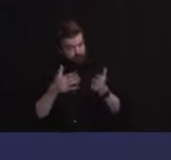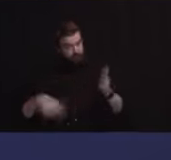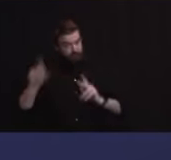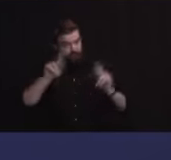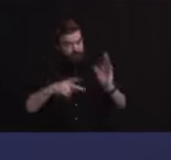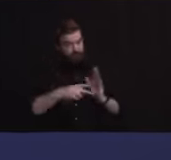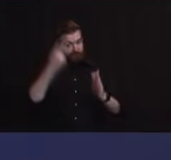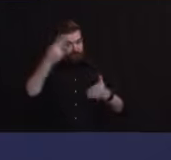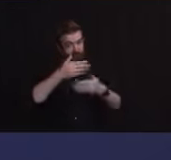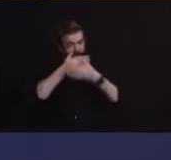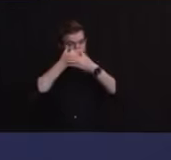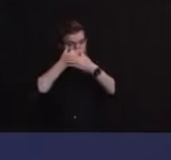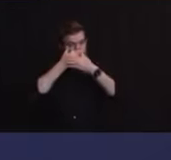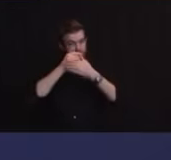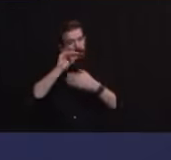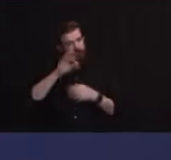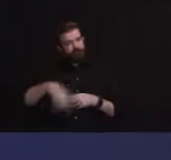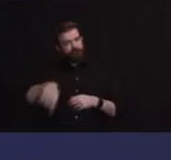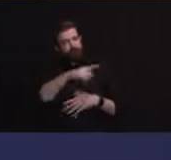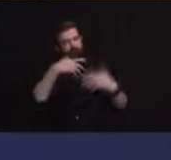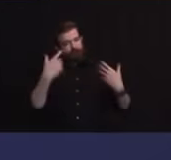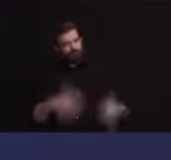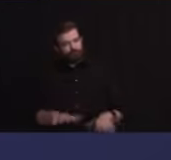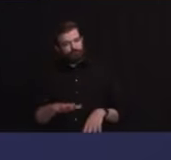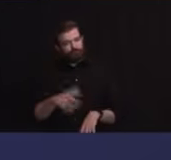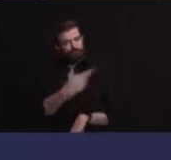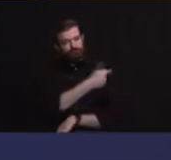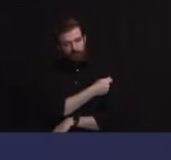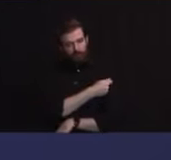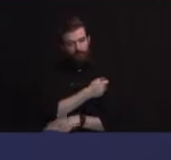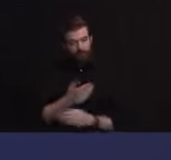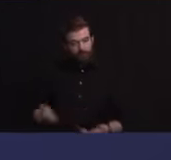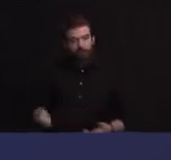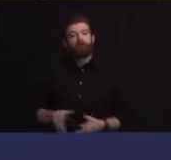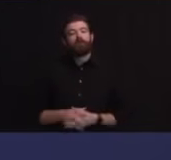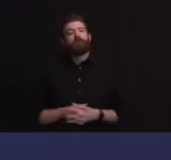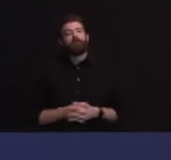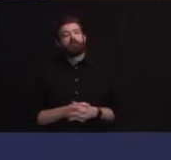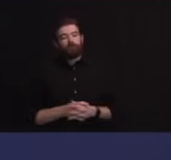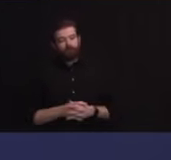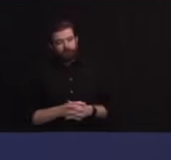you. Yeah, I will start, and Judy and Ed should jump in.